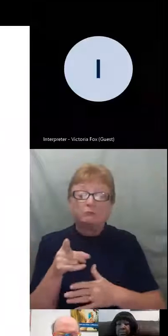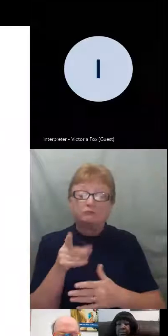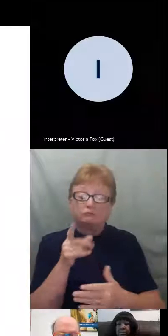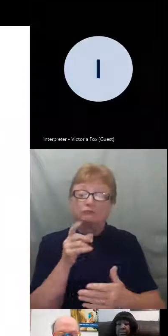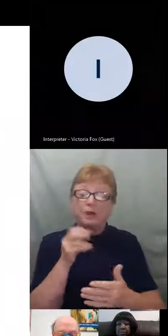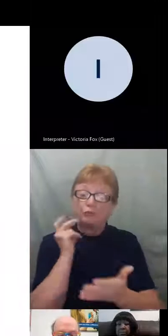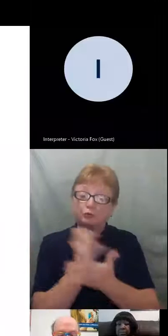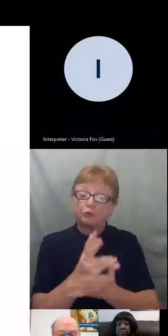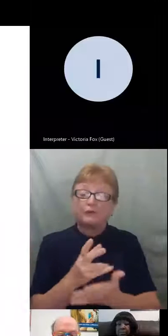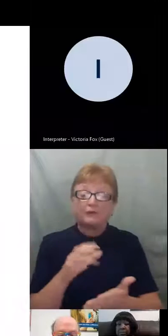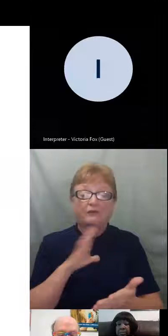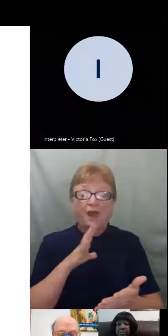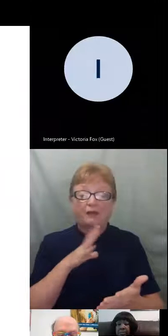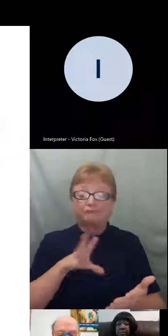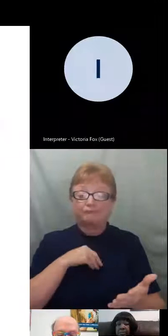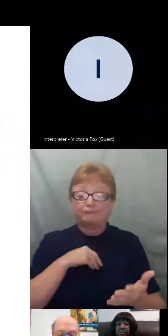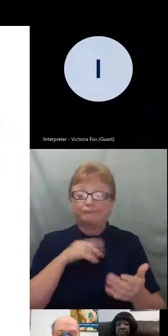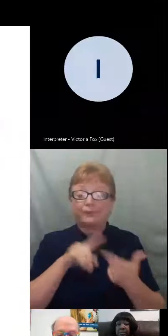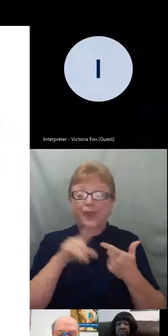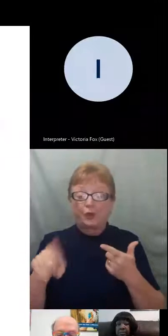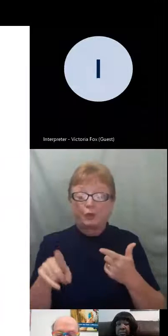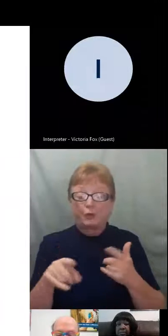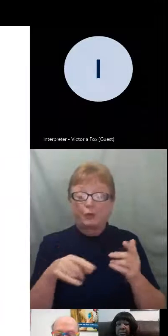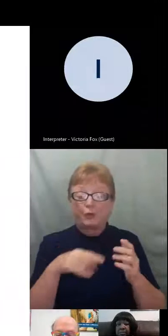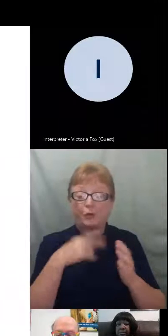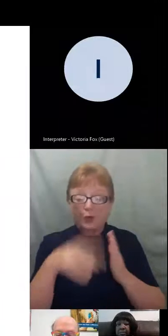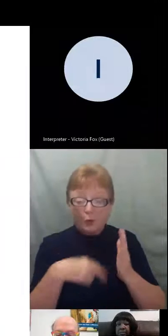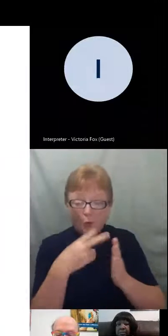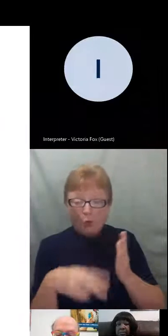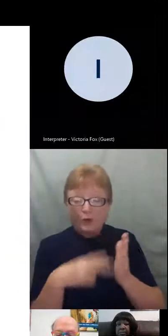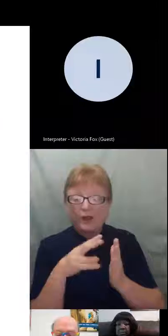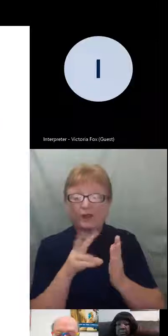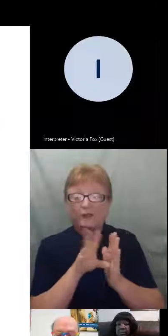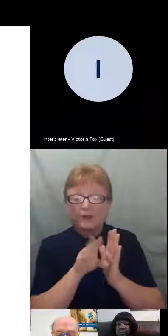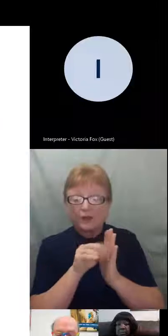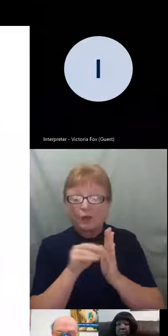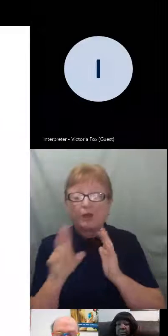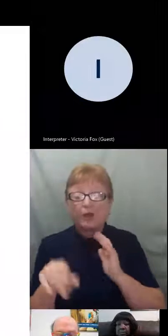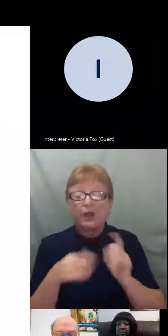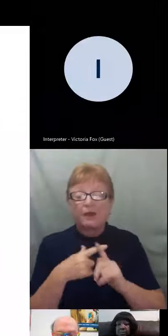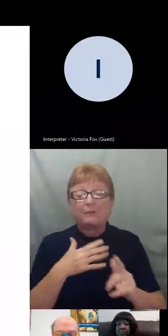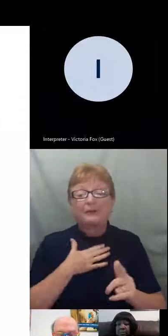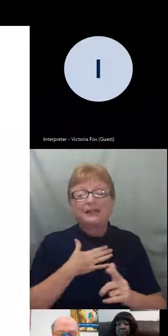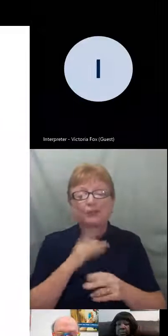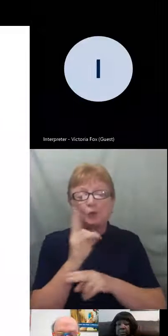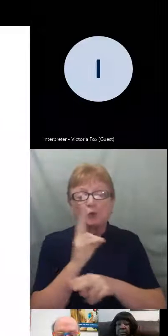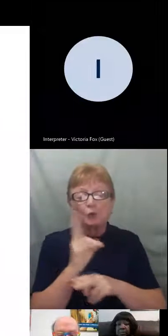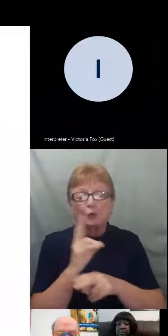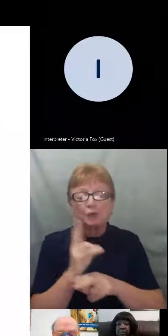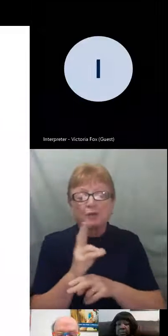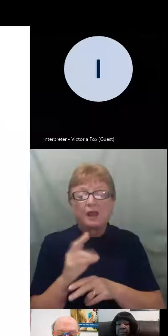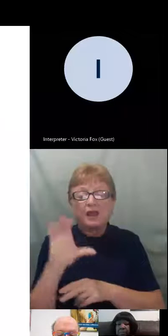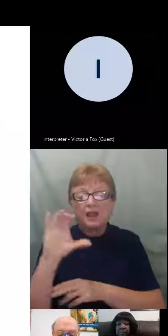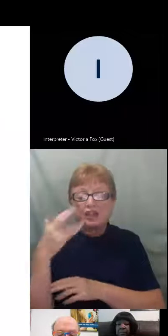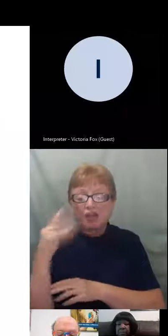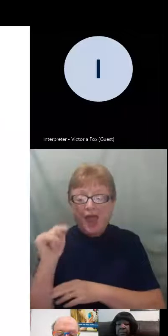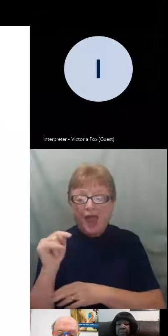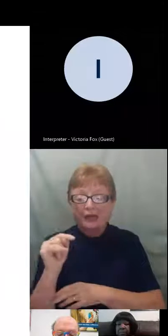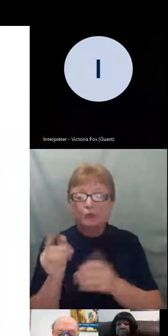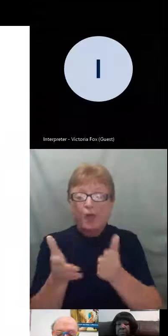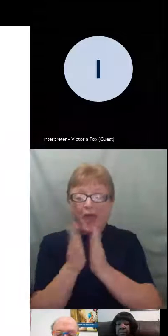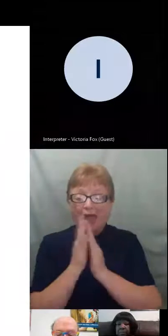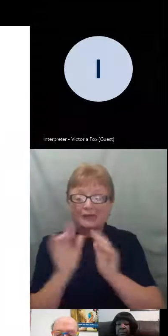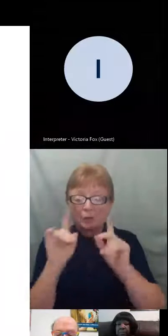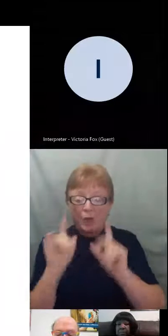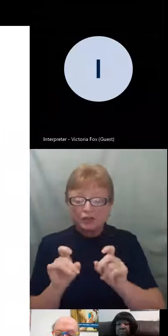recorded. During the presentation, remember to use the chat box to ask questions and provide comments. At the end of the